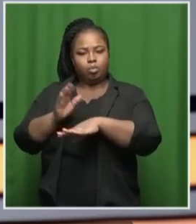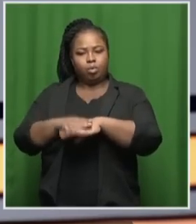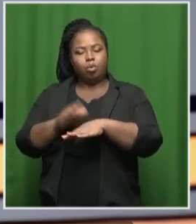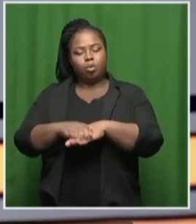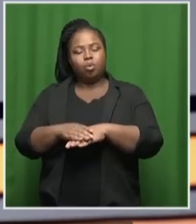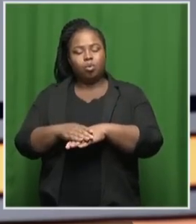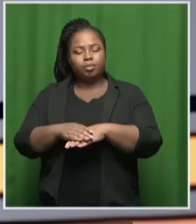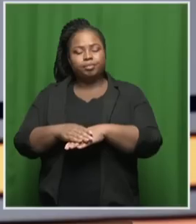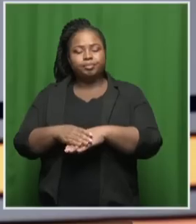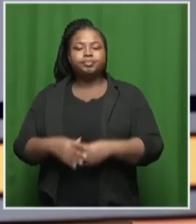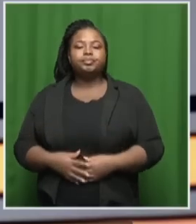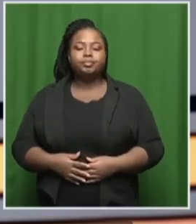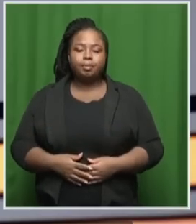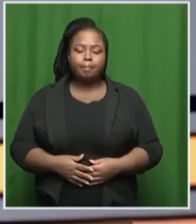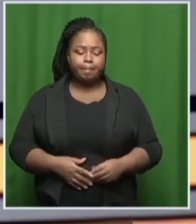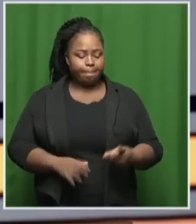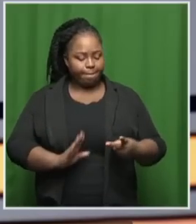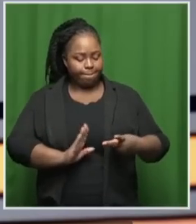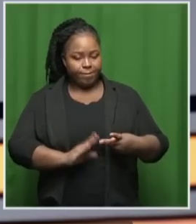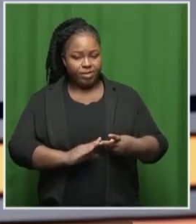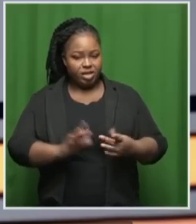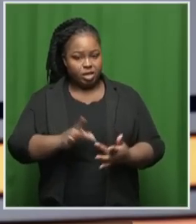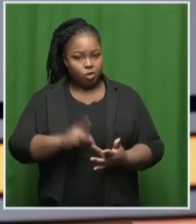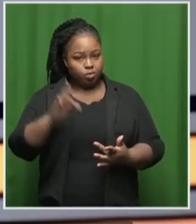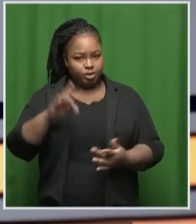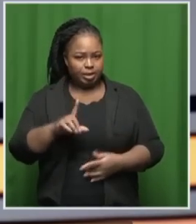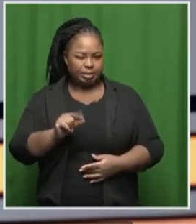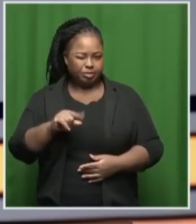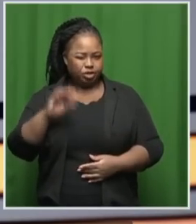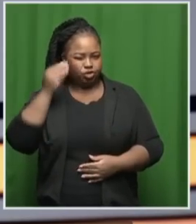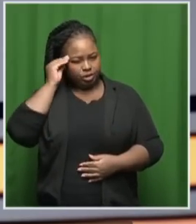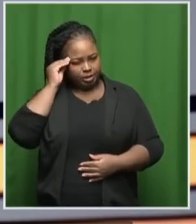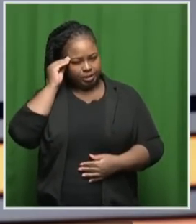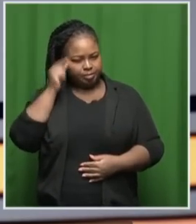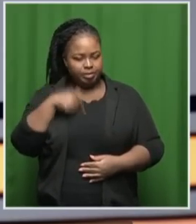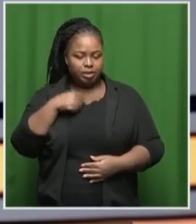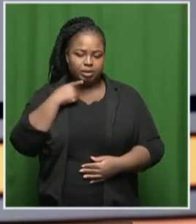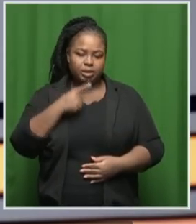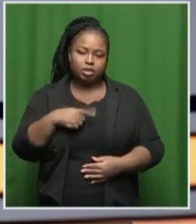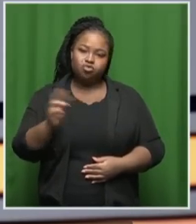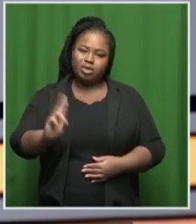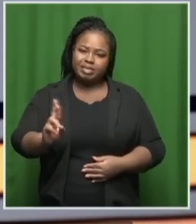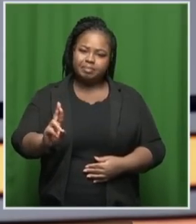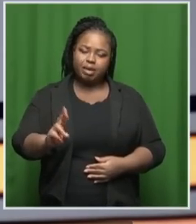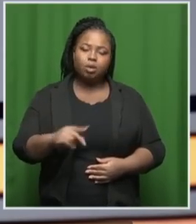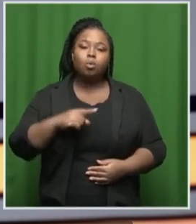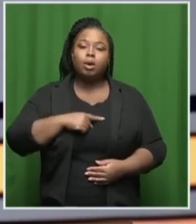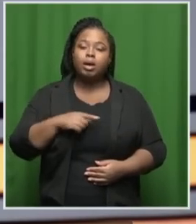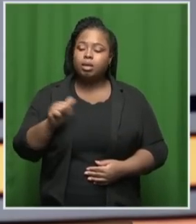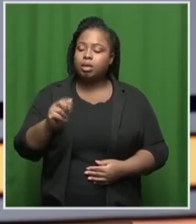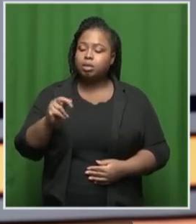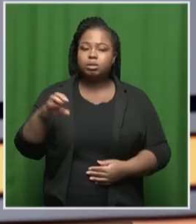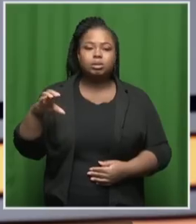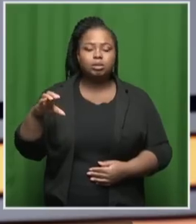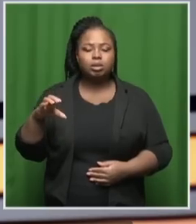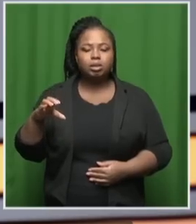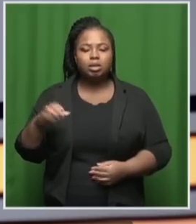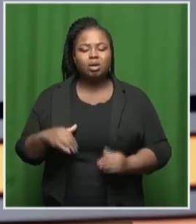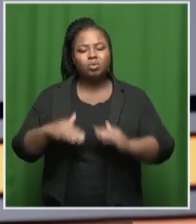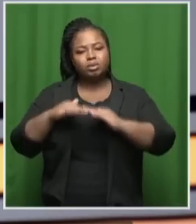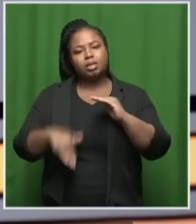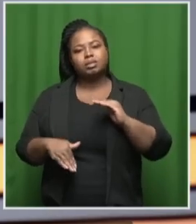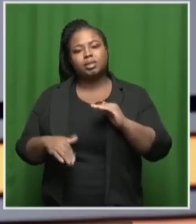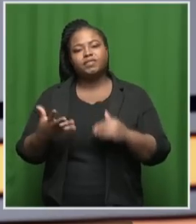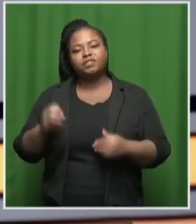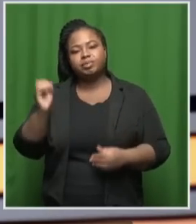majority. Then we have the second option, which is an interesting one, and what I call the Rustenburg option, where the ANC just got under